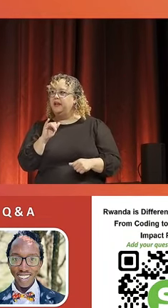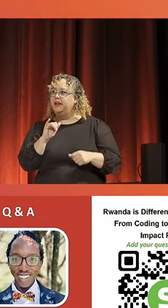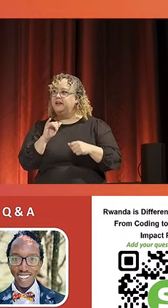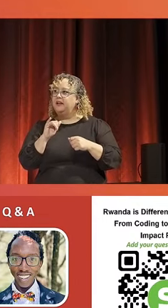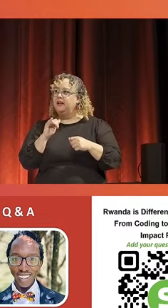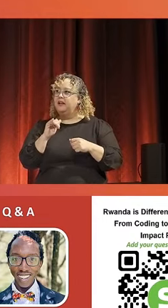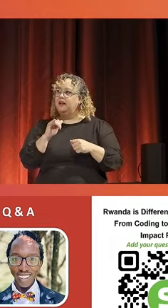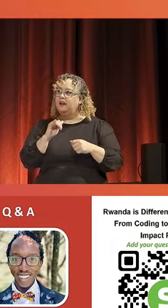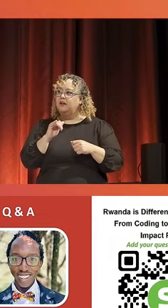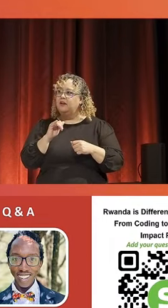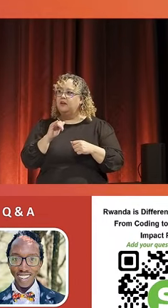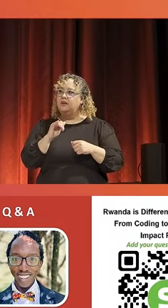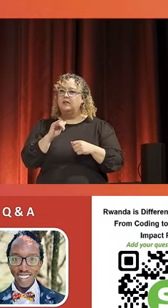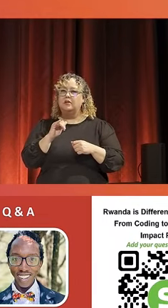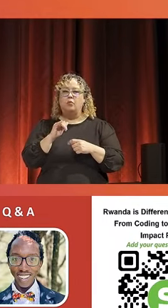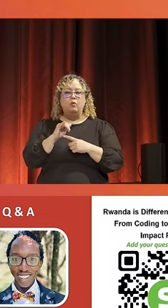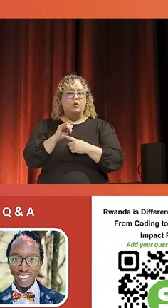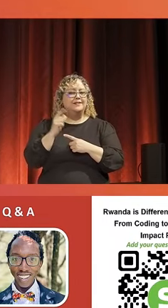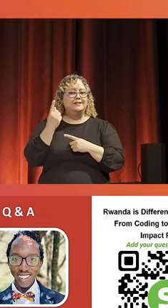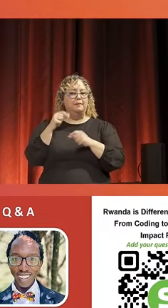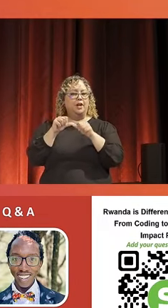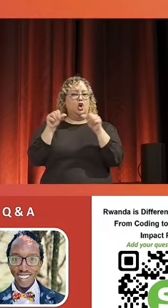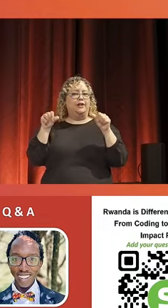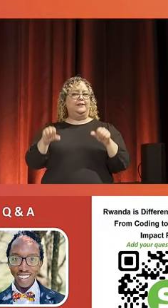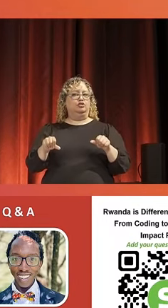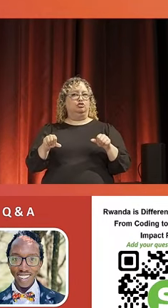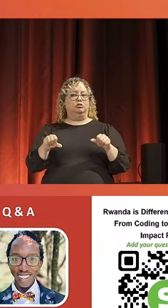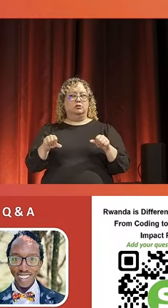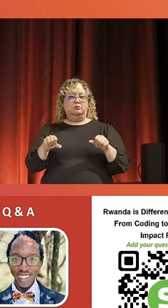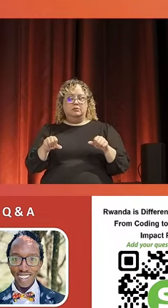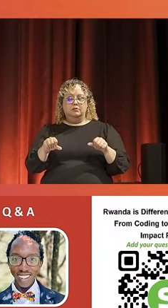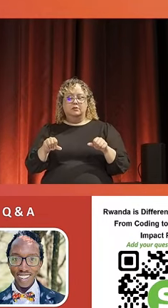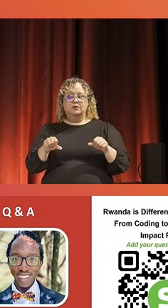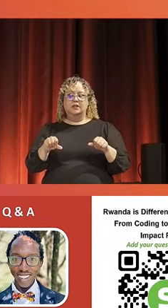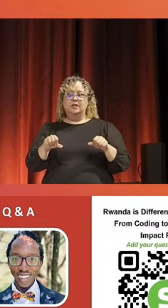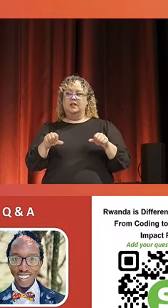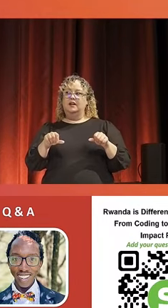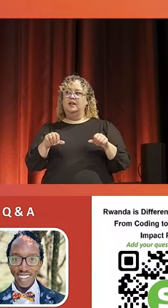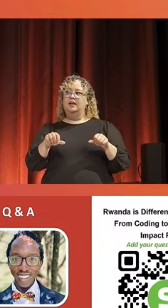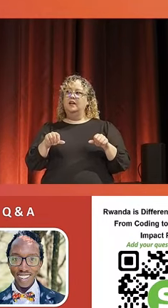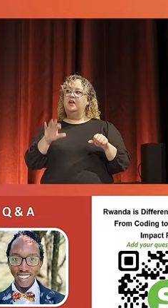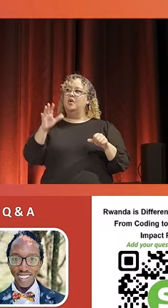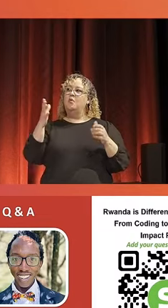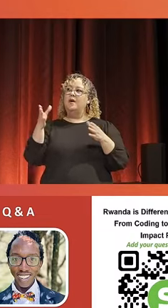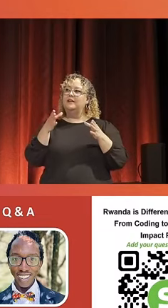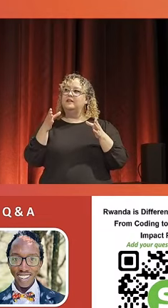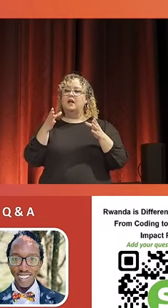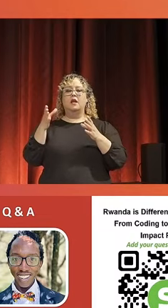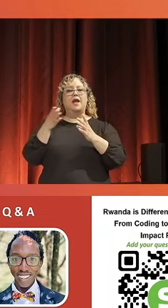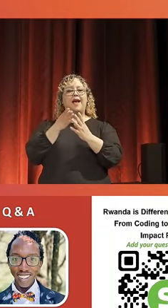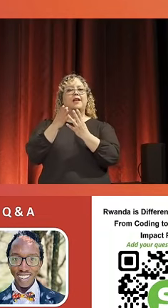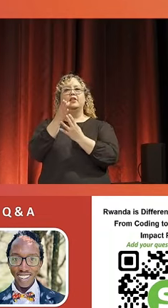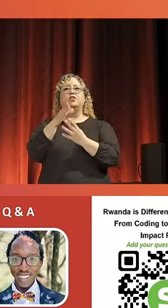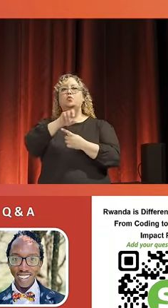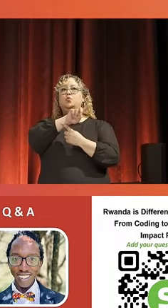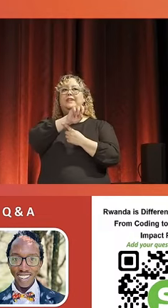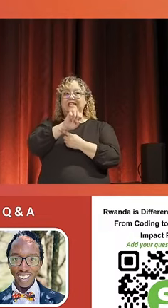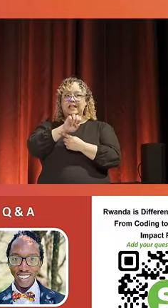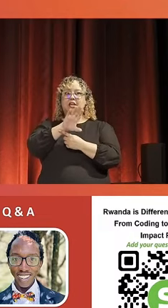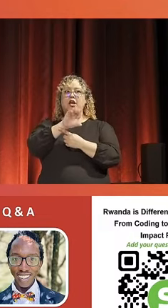Perhaps the cloud architecture as well. What is the path, according to you, to decolonize